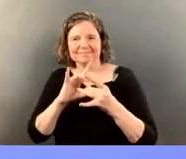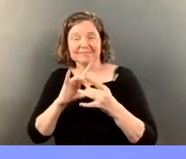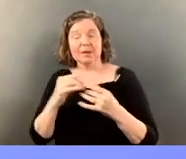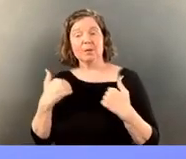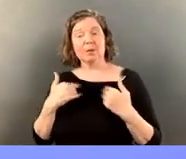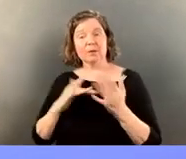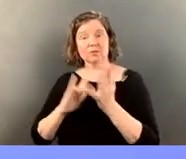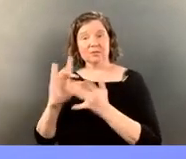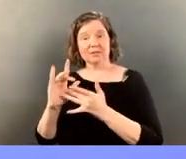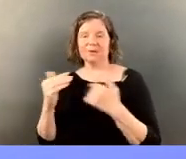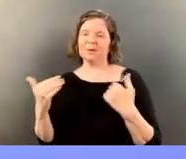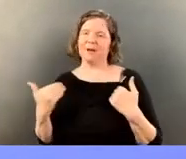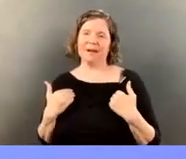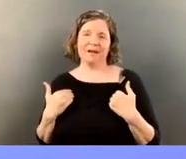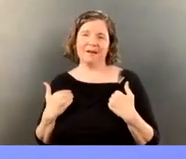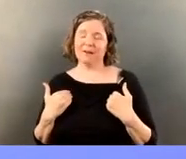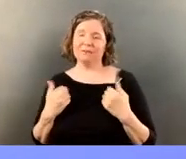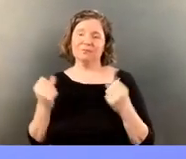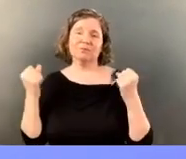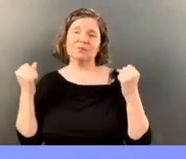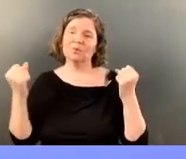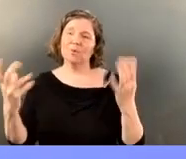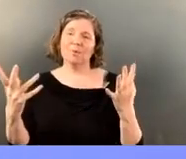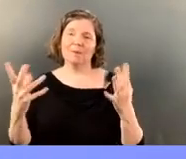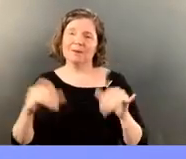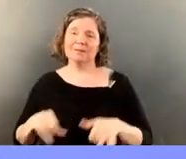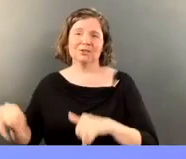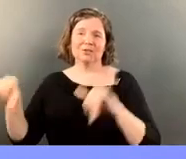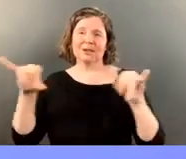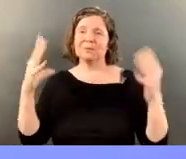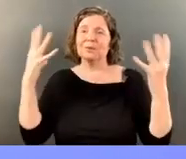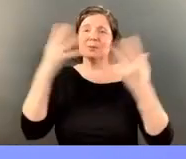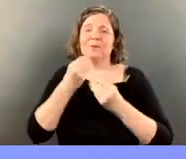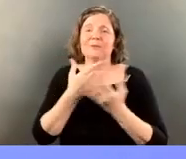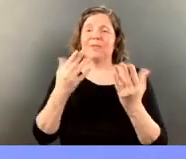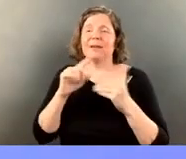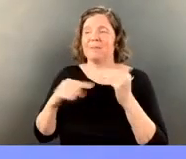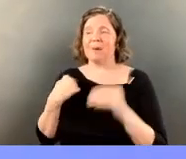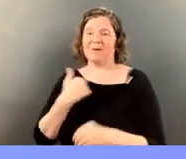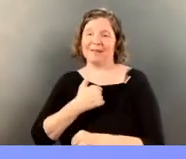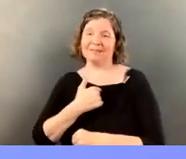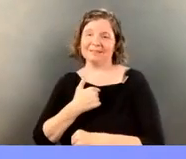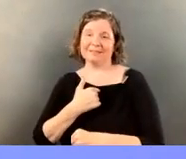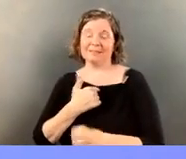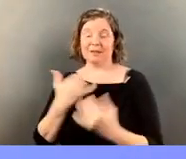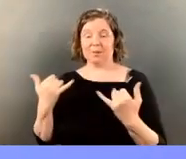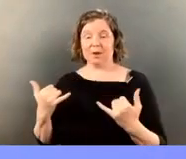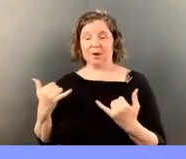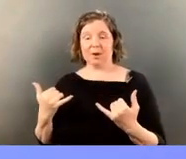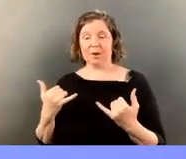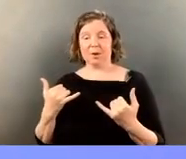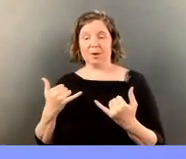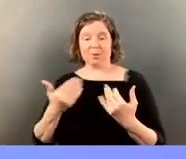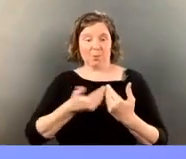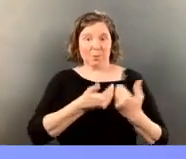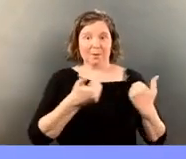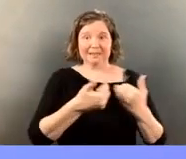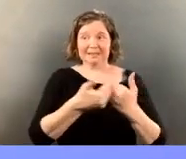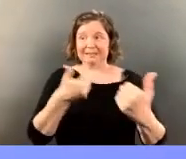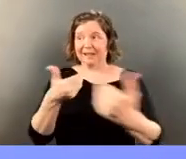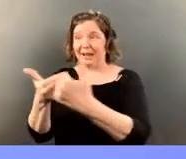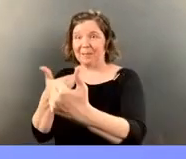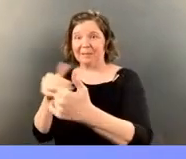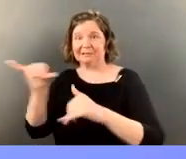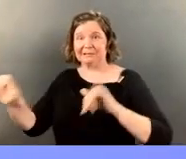have Jesus, we have so much in common, this beautiful thing about us. And right now when we're separated and we can't actually